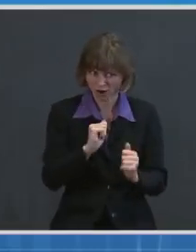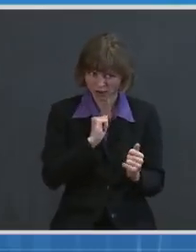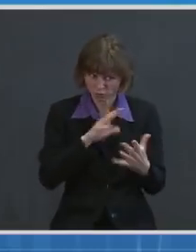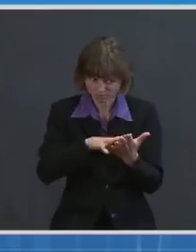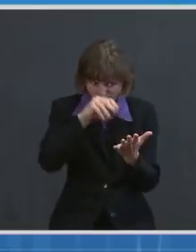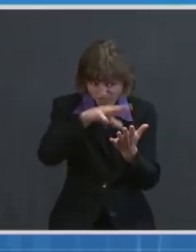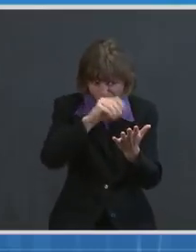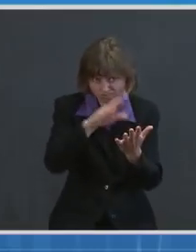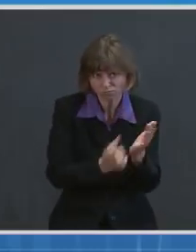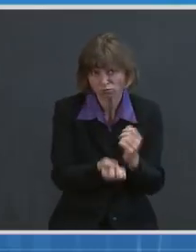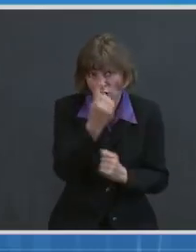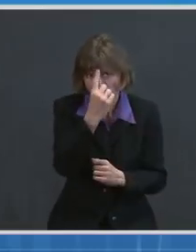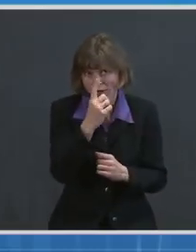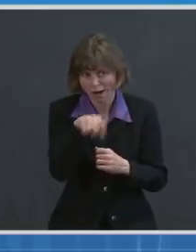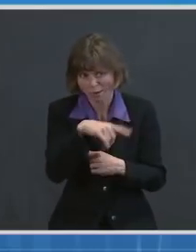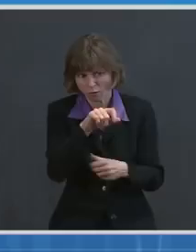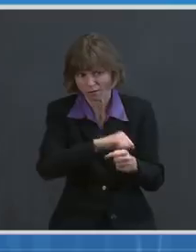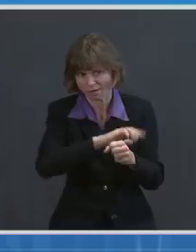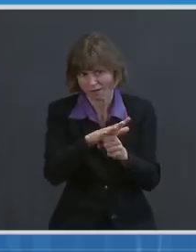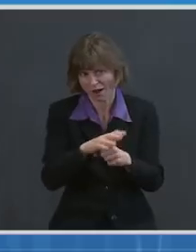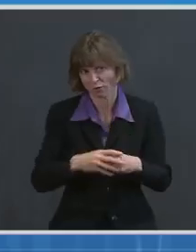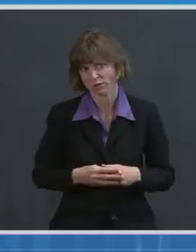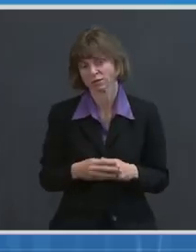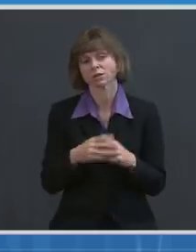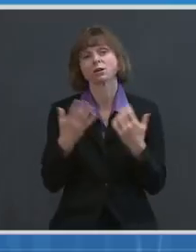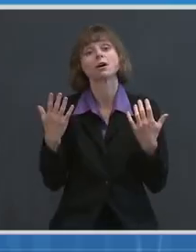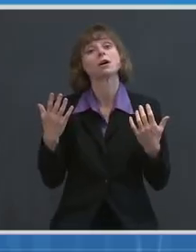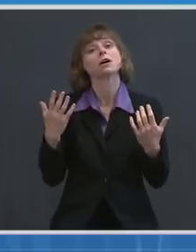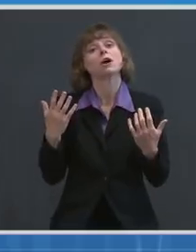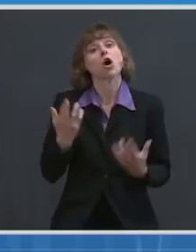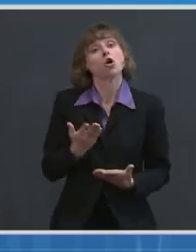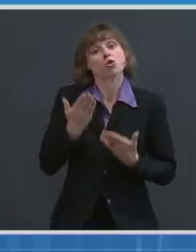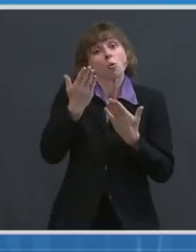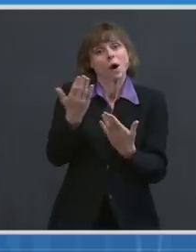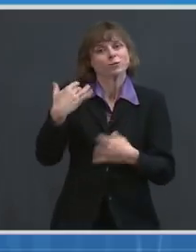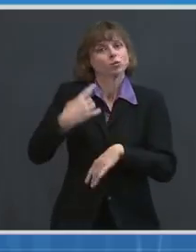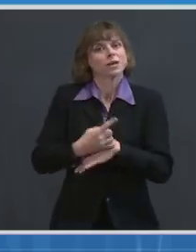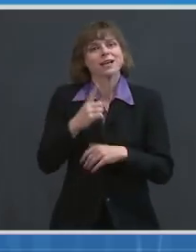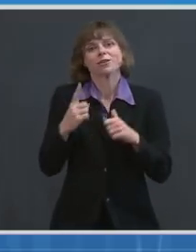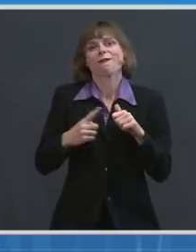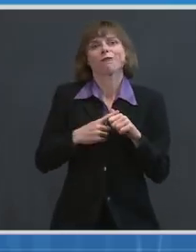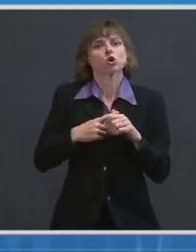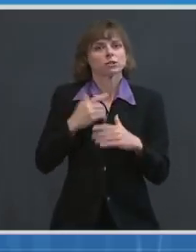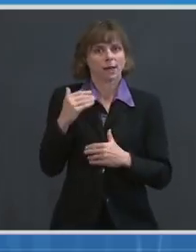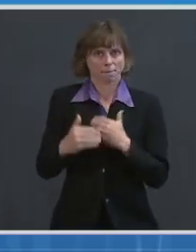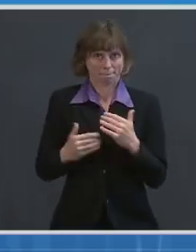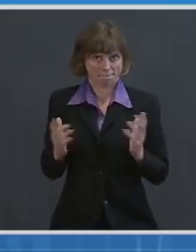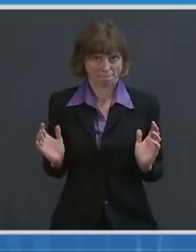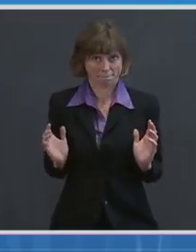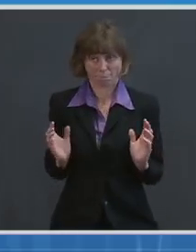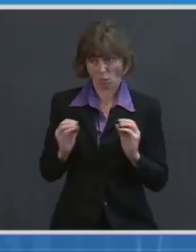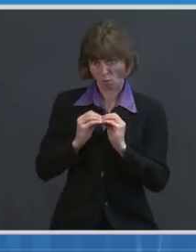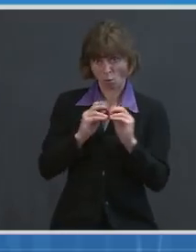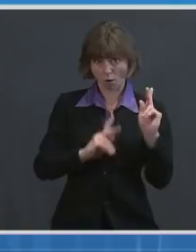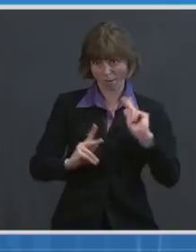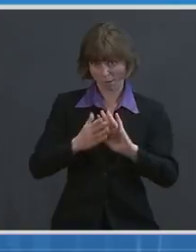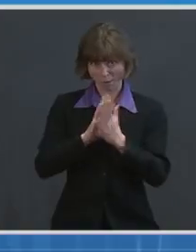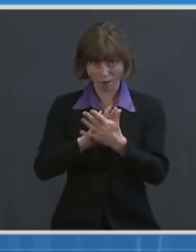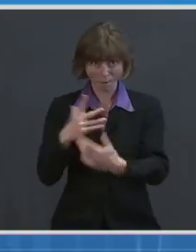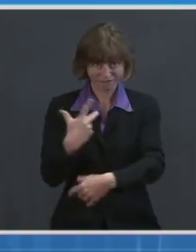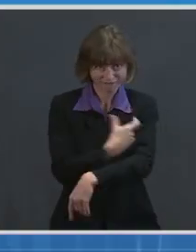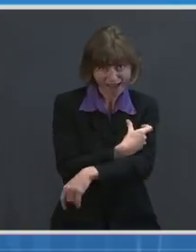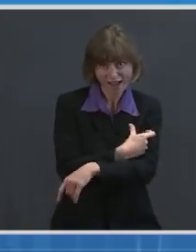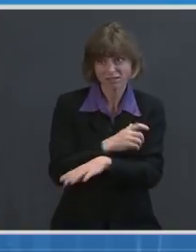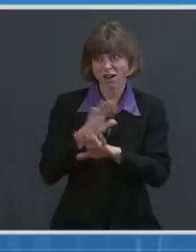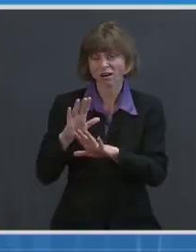evolve. The recommendations issued today are just a first step. As more people get vaccinated and the science and